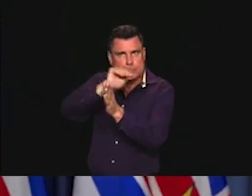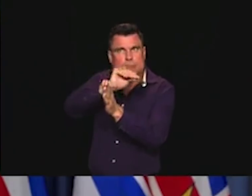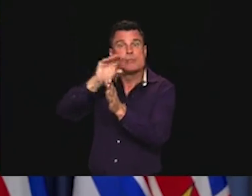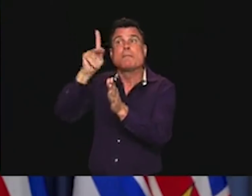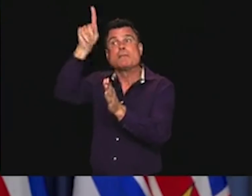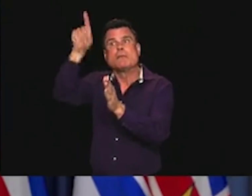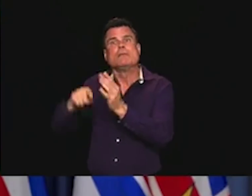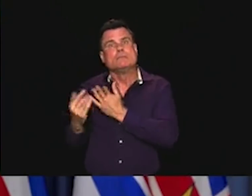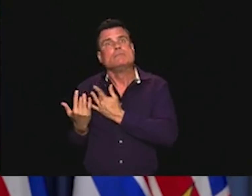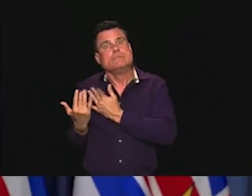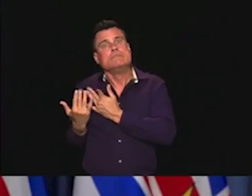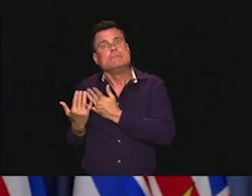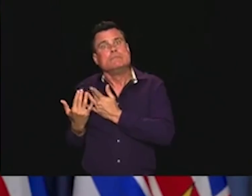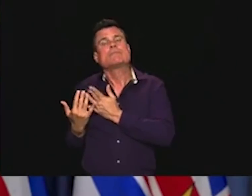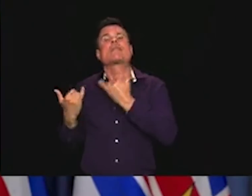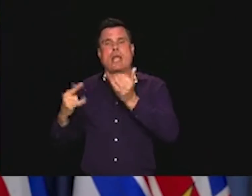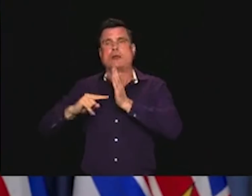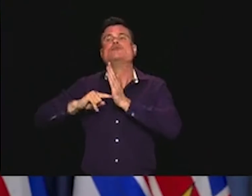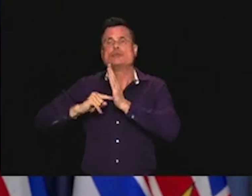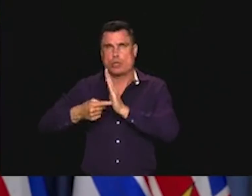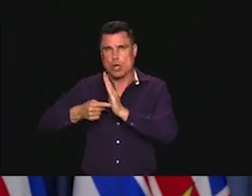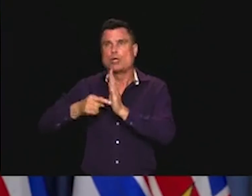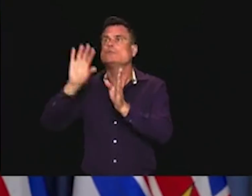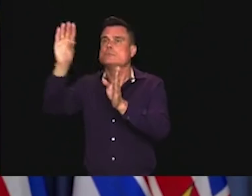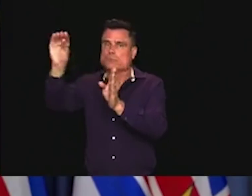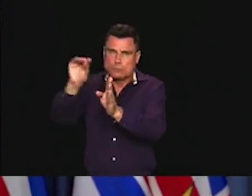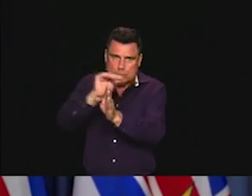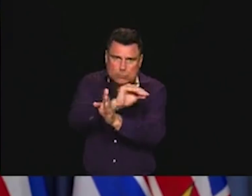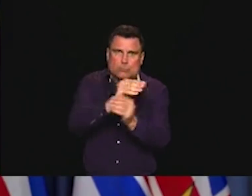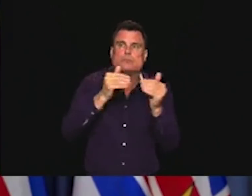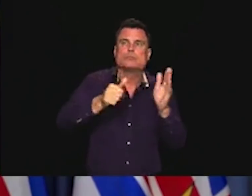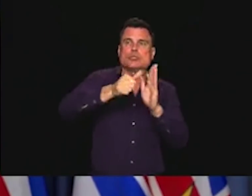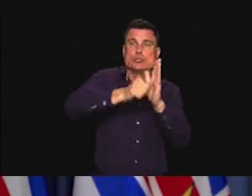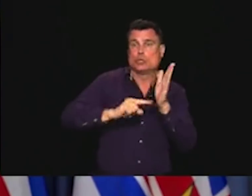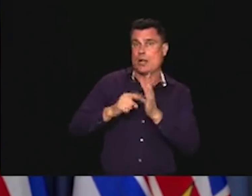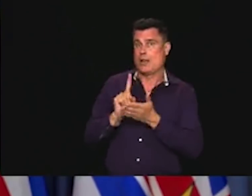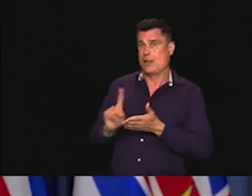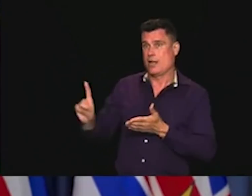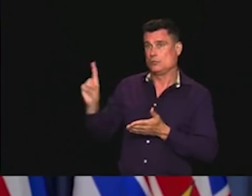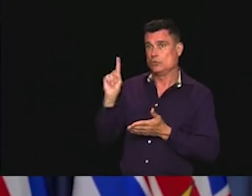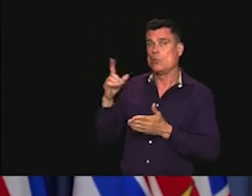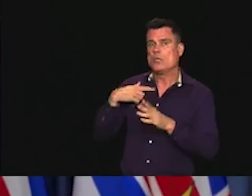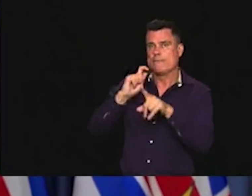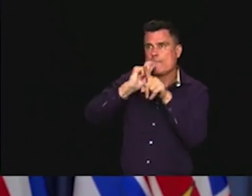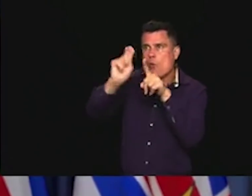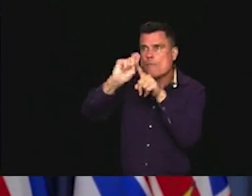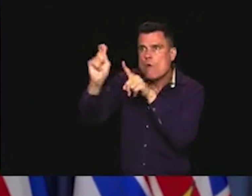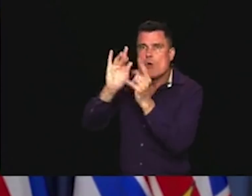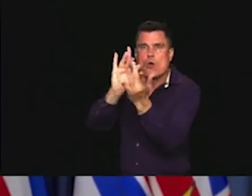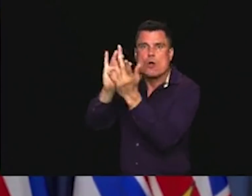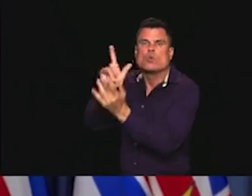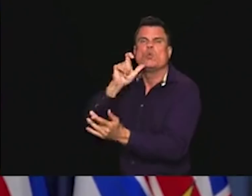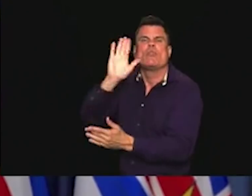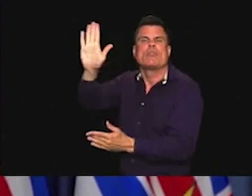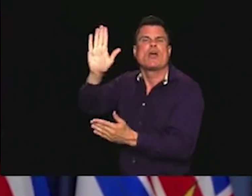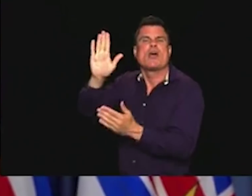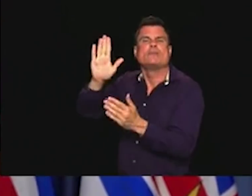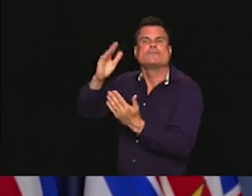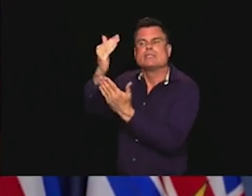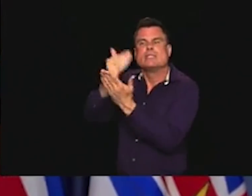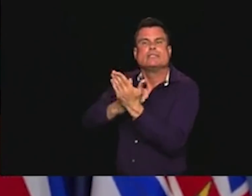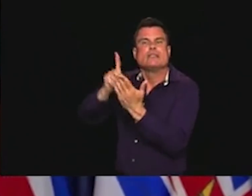vendor will be subject to assessment and testing before it gets into the health system. This also includes masks and respirators received from the federal